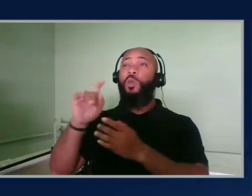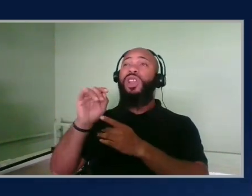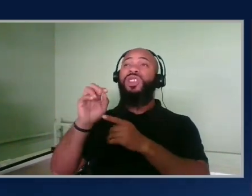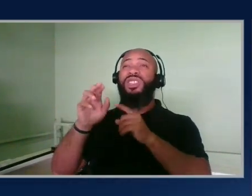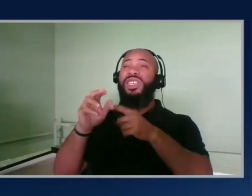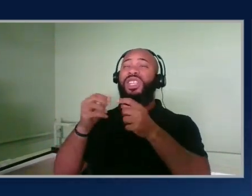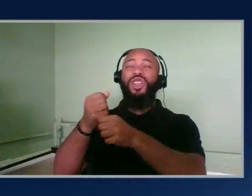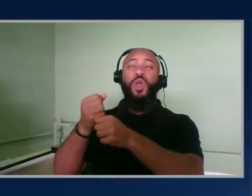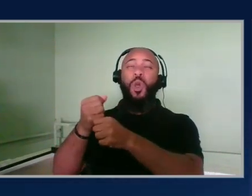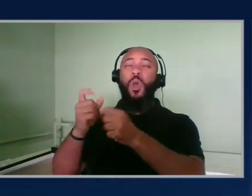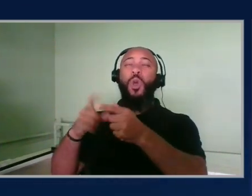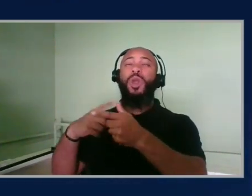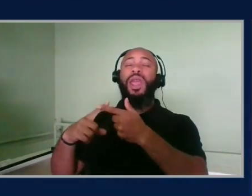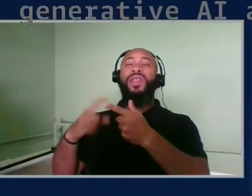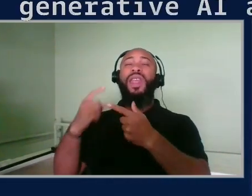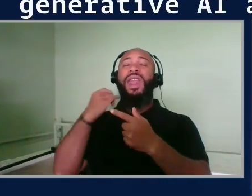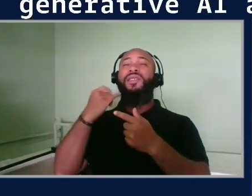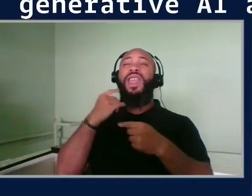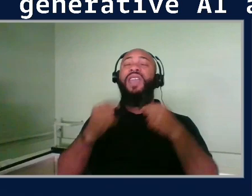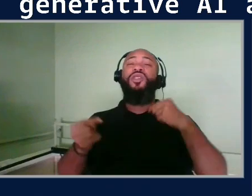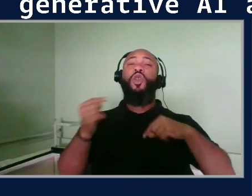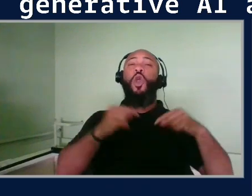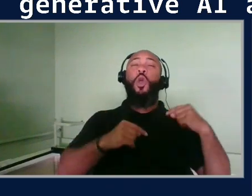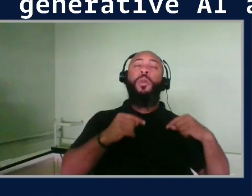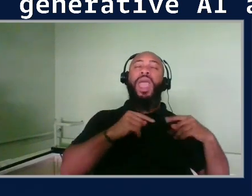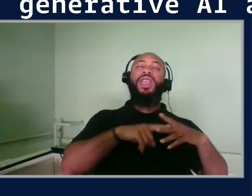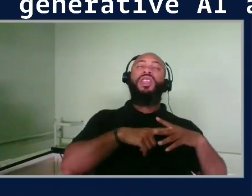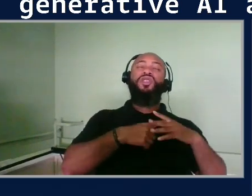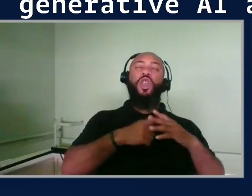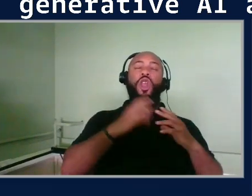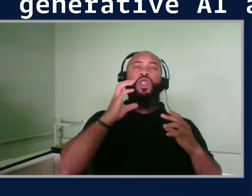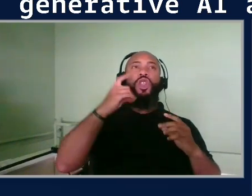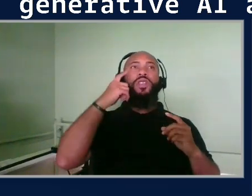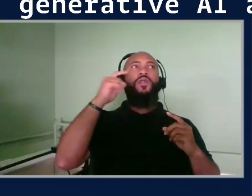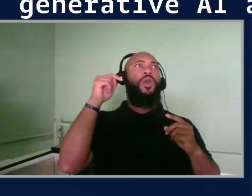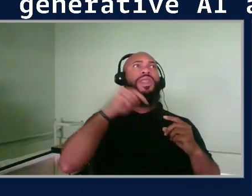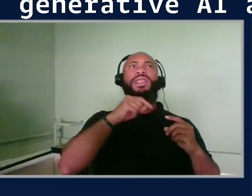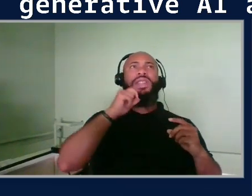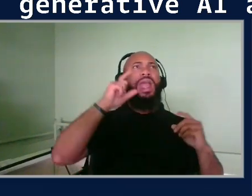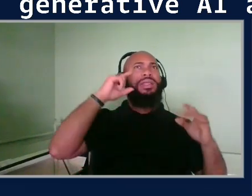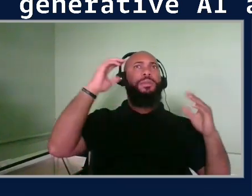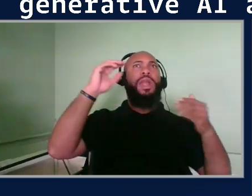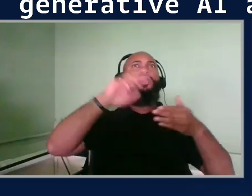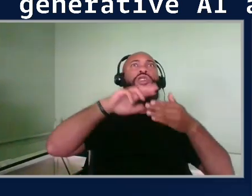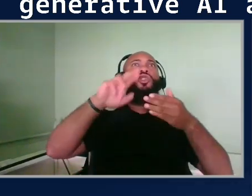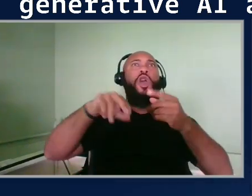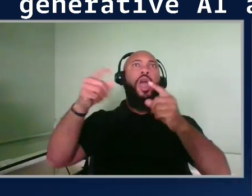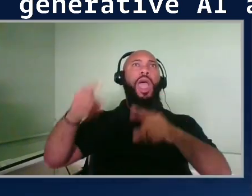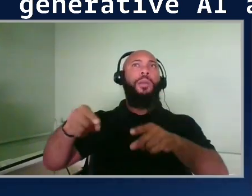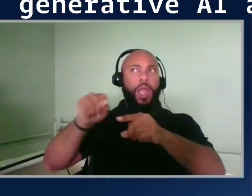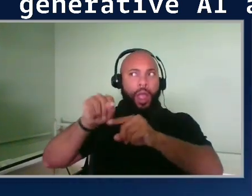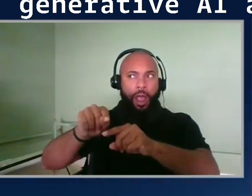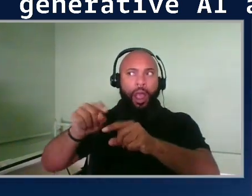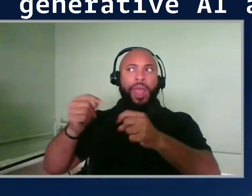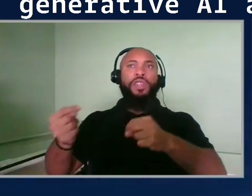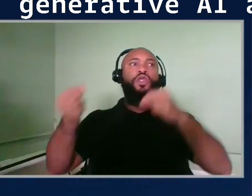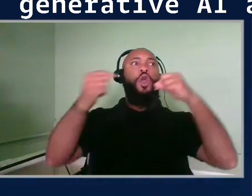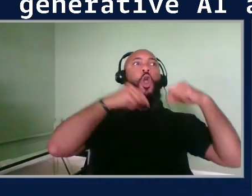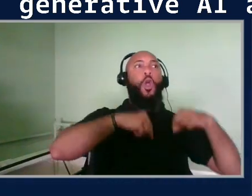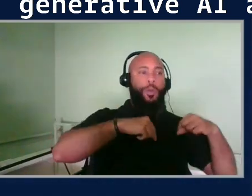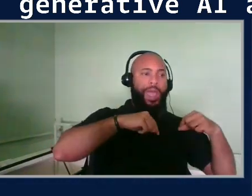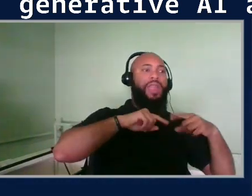look for, you know, this unanticipated result happened, I need to go back and start to understand